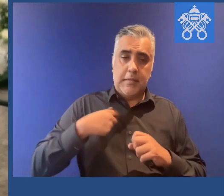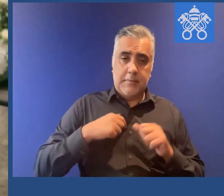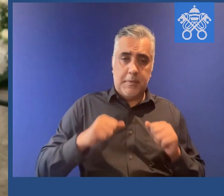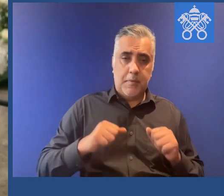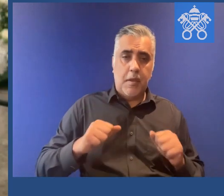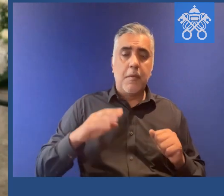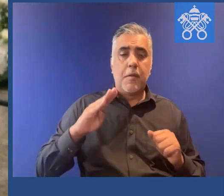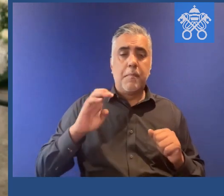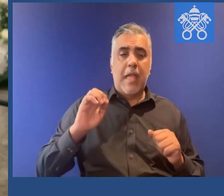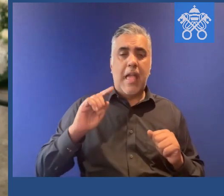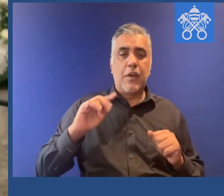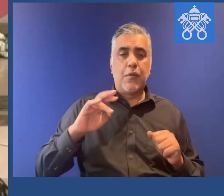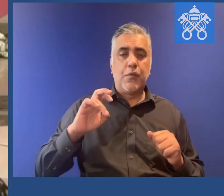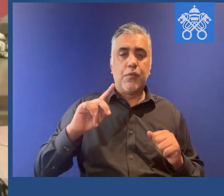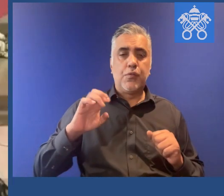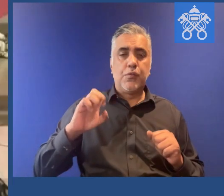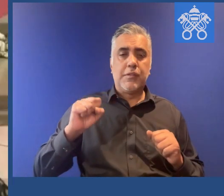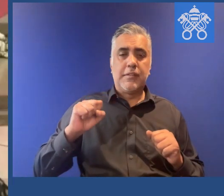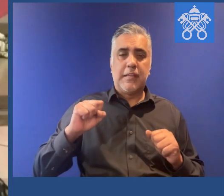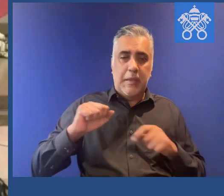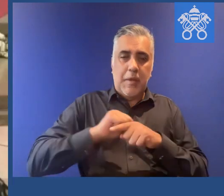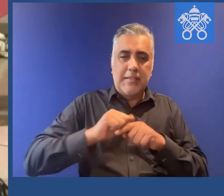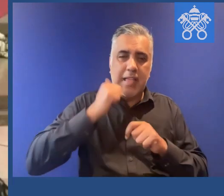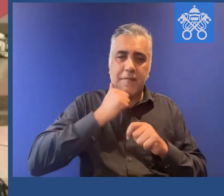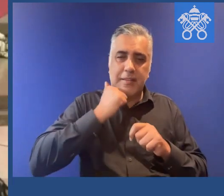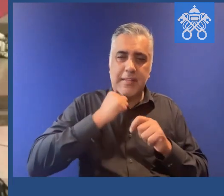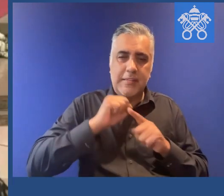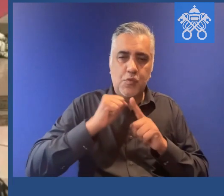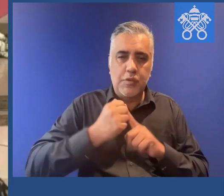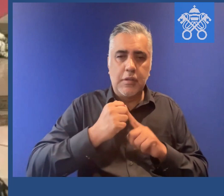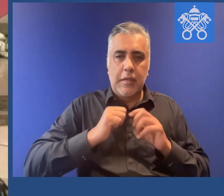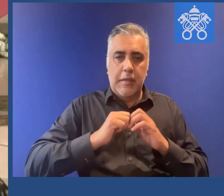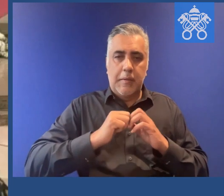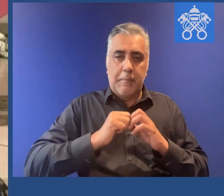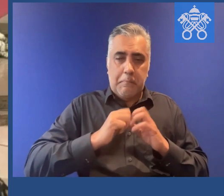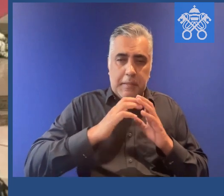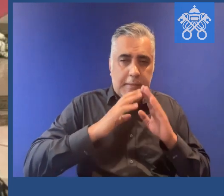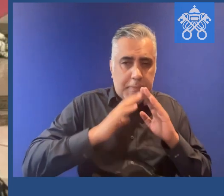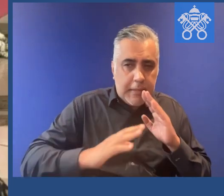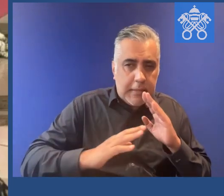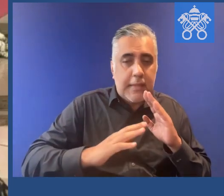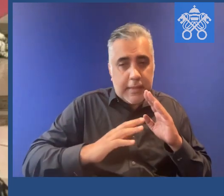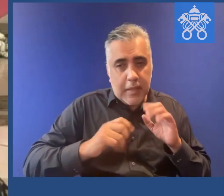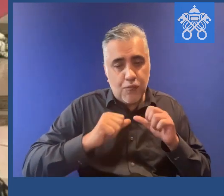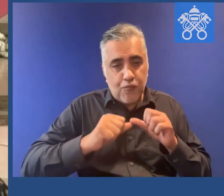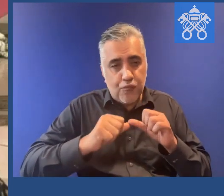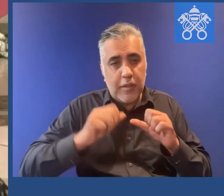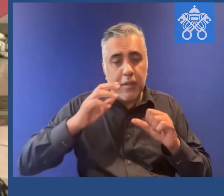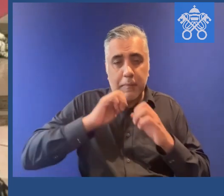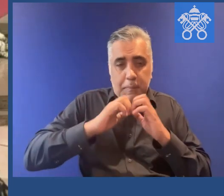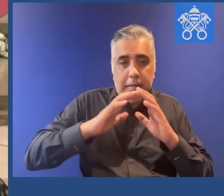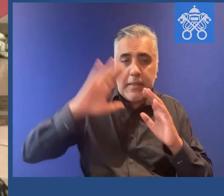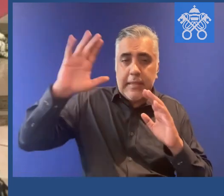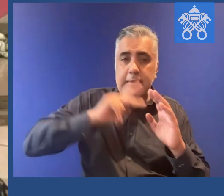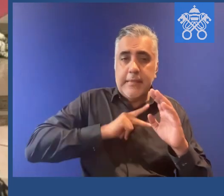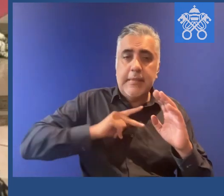the Beatitudes into practice in everyday situations, building meekly yet resolutely God's kingdom